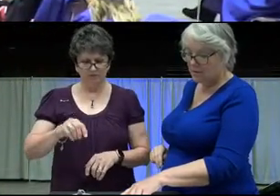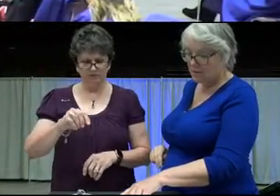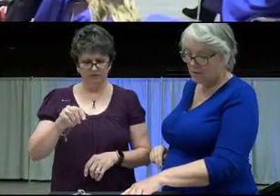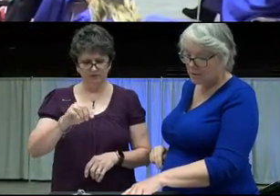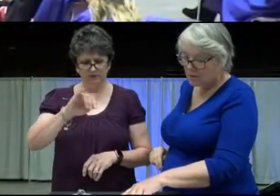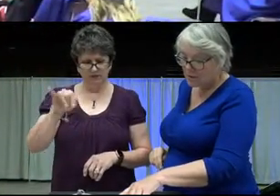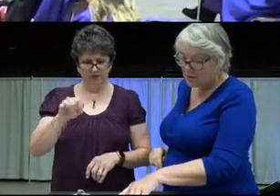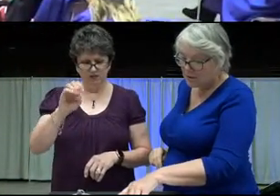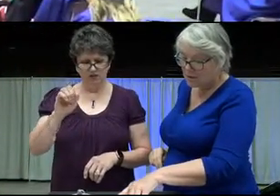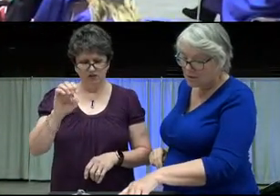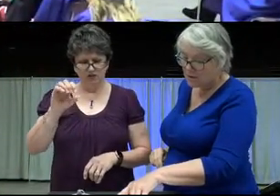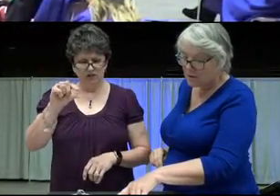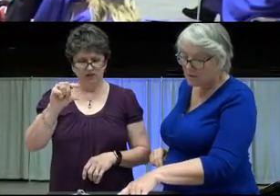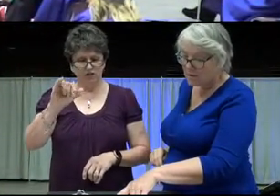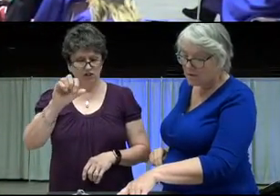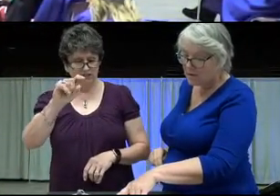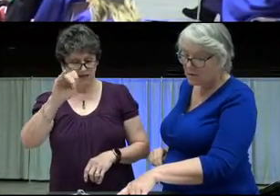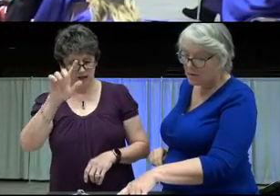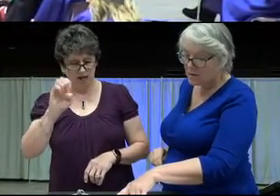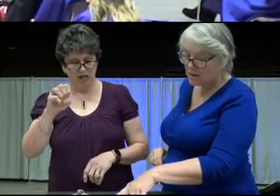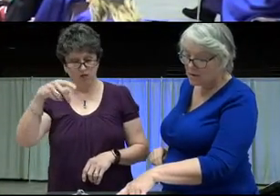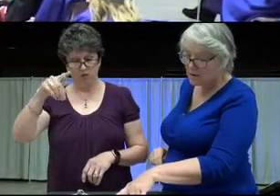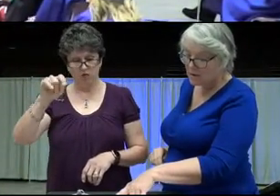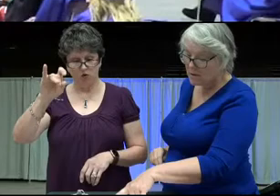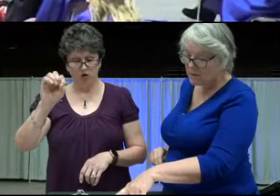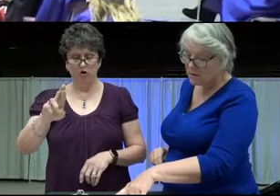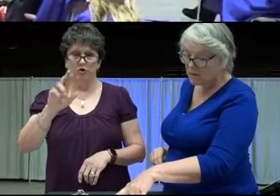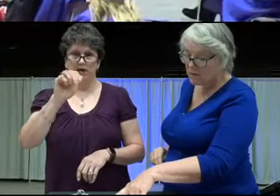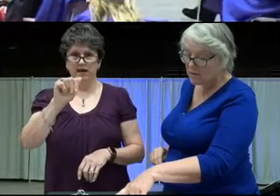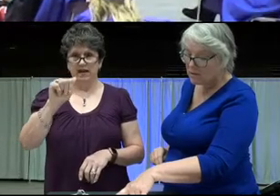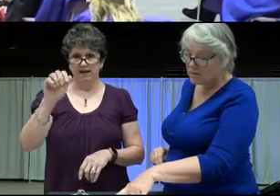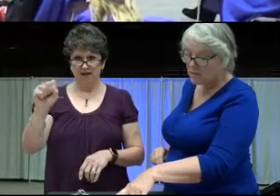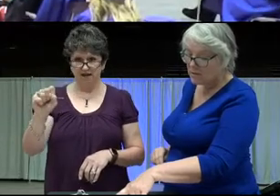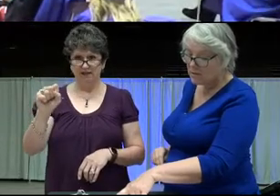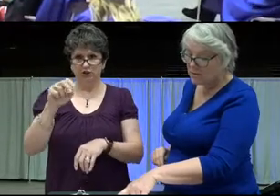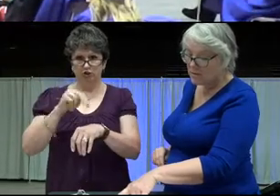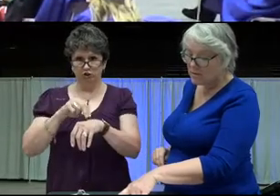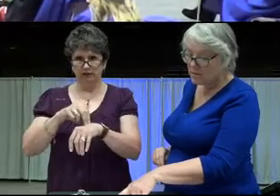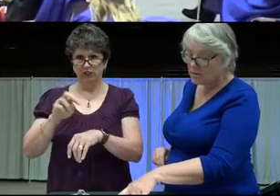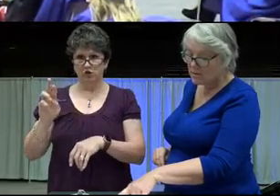Giselle Porter, Associate of Science in Nursing, Registered Nurse.